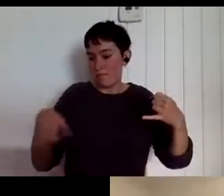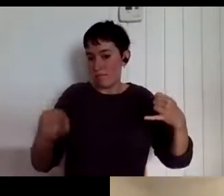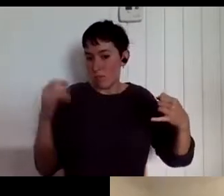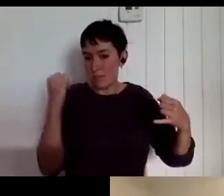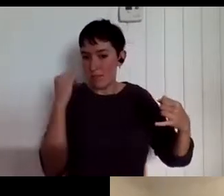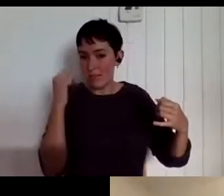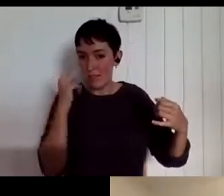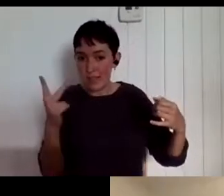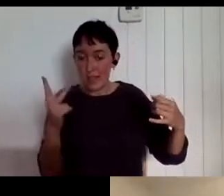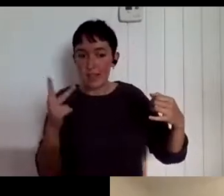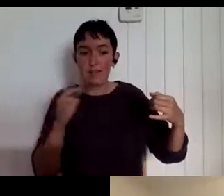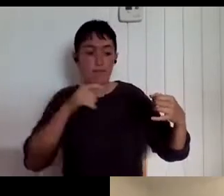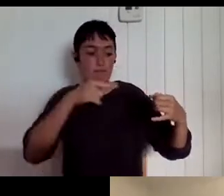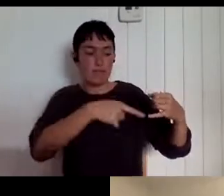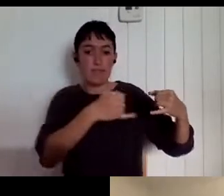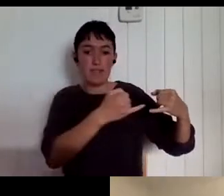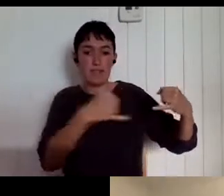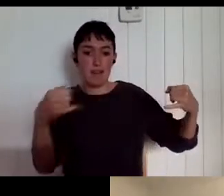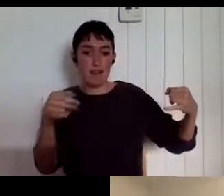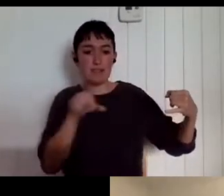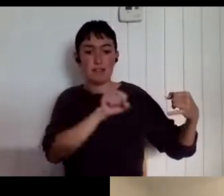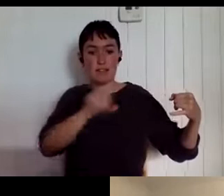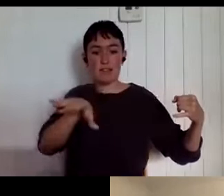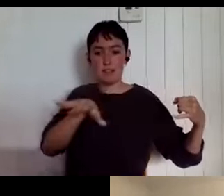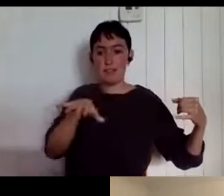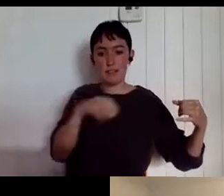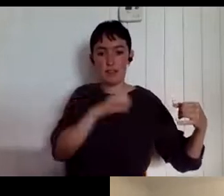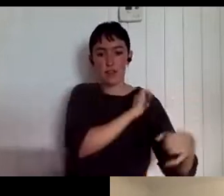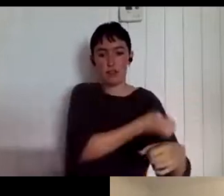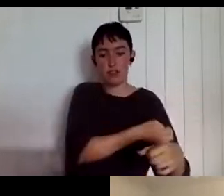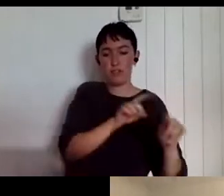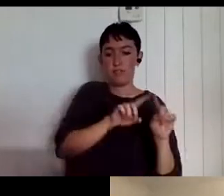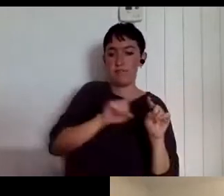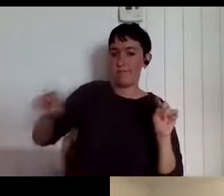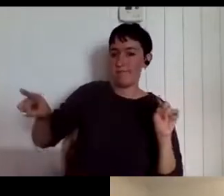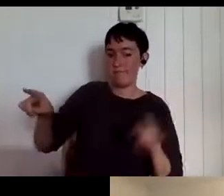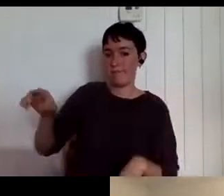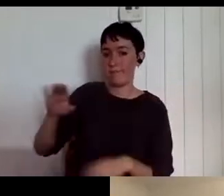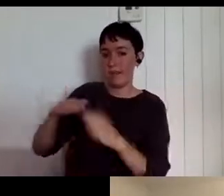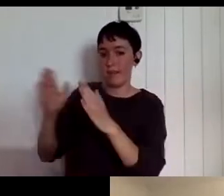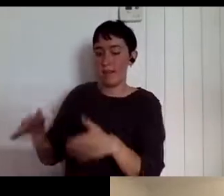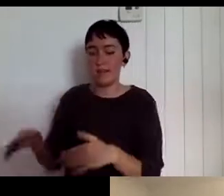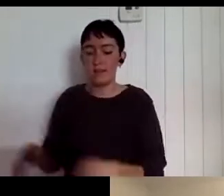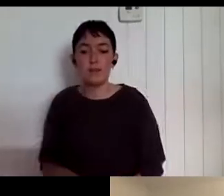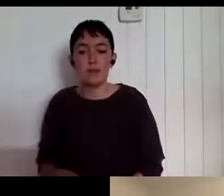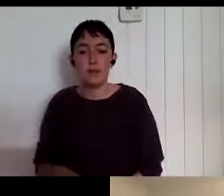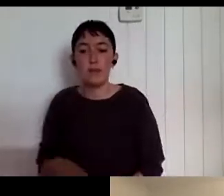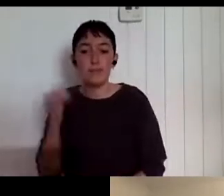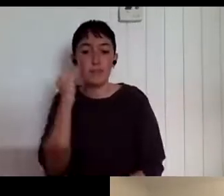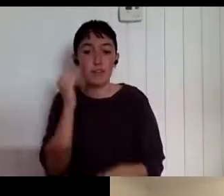you have a very well sort of centralized system and a very good distribution channel, and where people need it more, you just send more